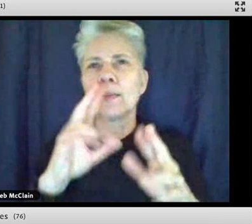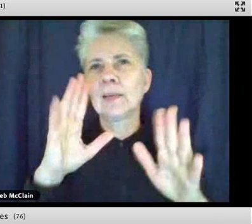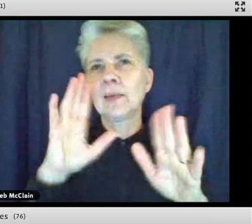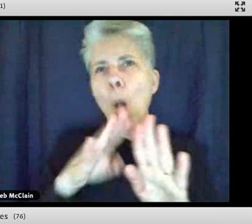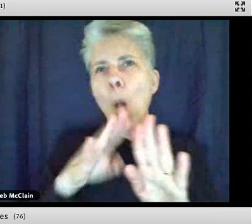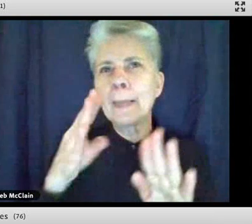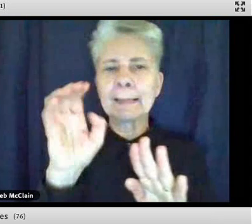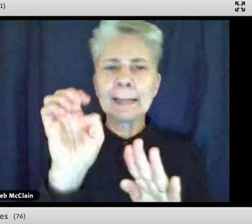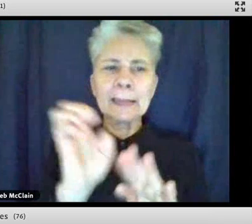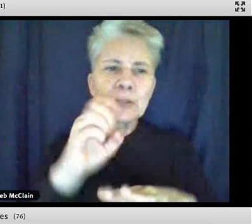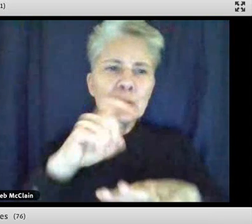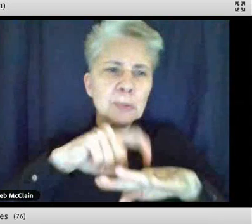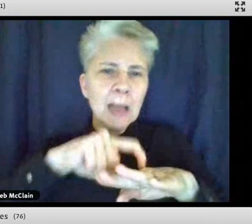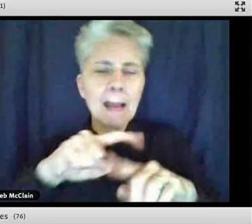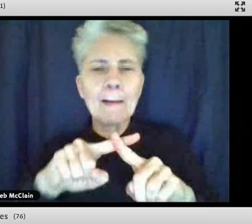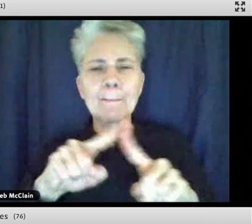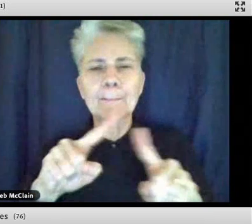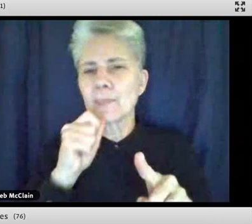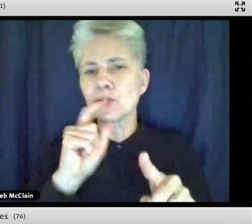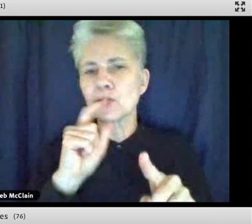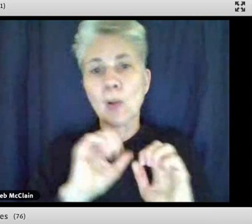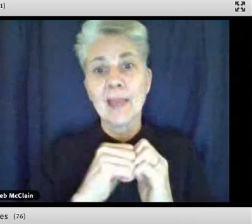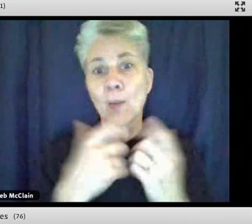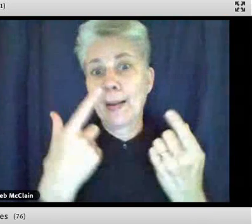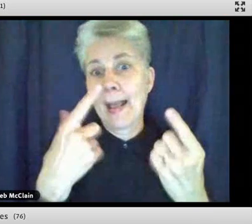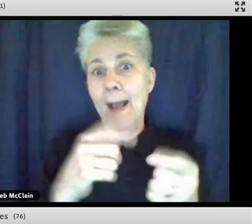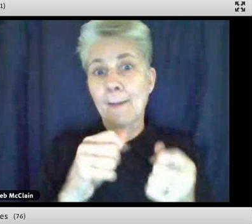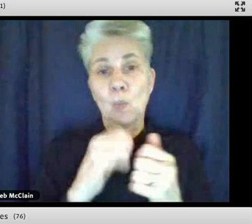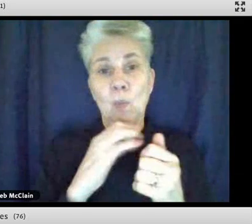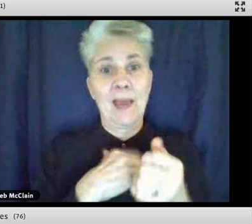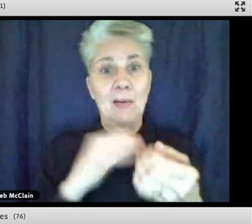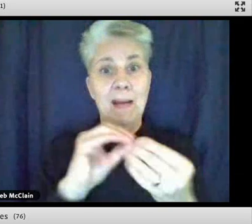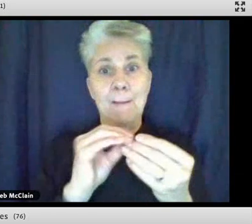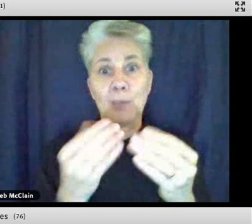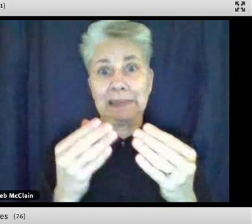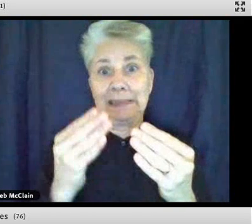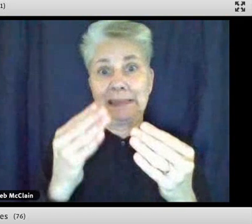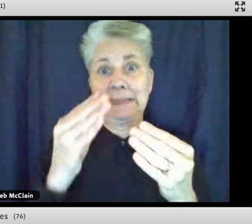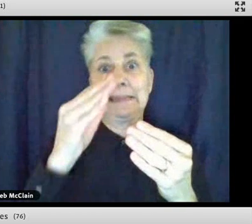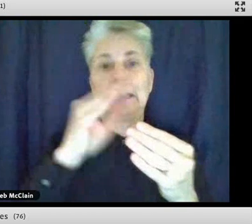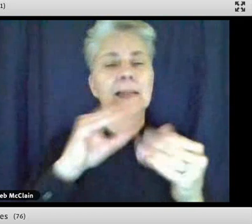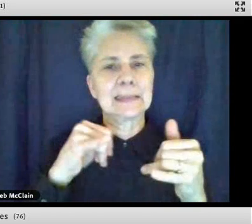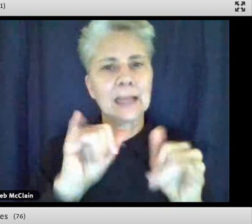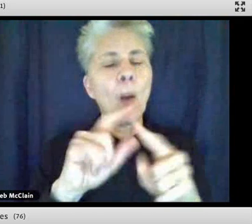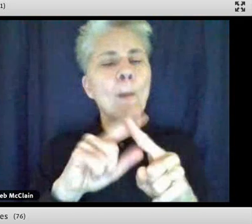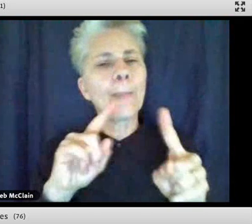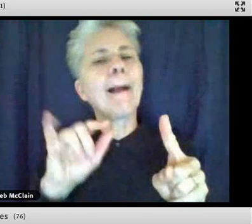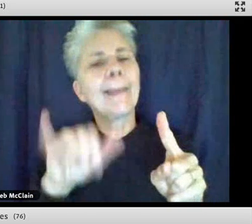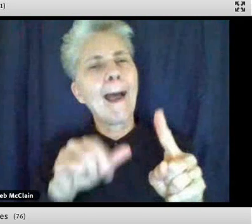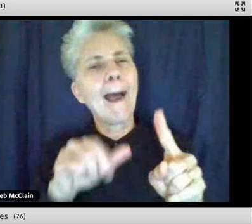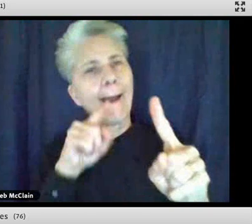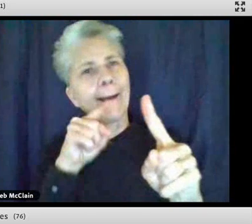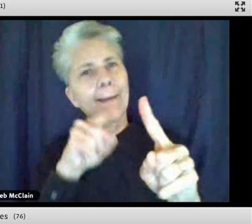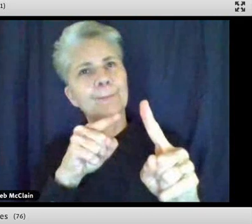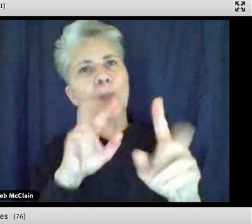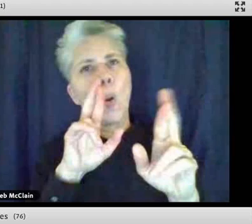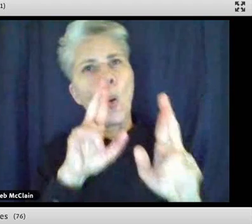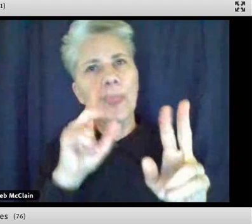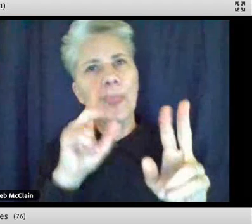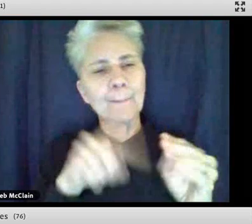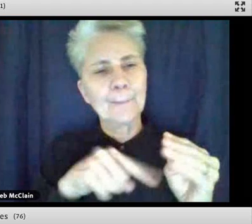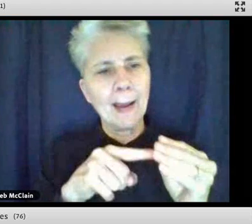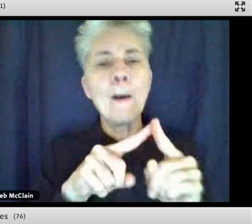around Easter. I'm not sure how that was going to happen with our numbers that keep climbing, but that's something he was thinking